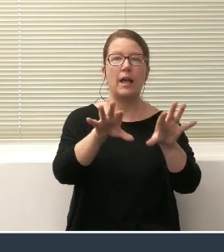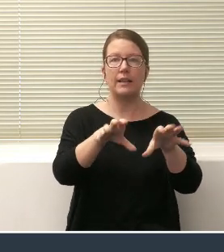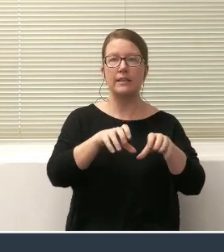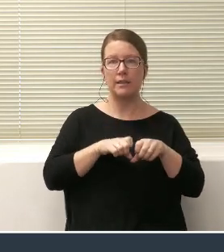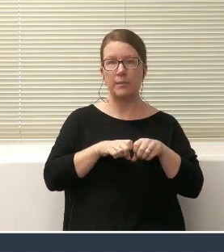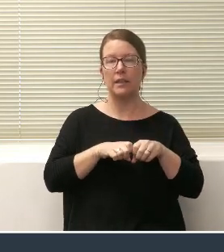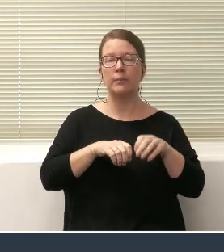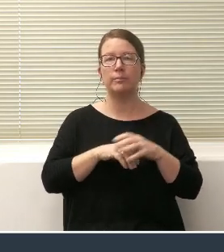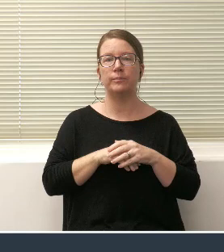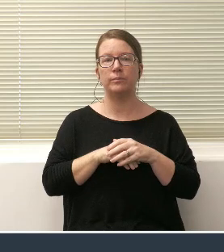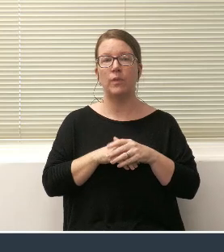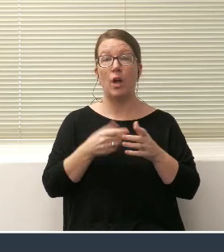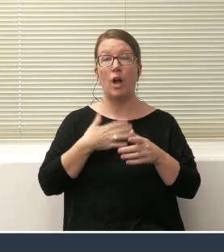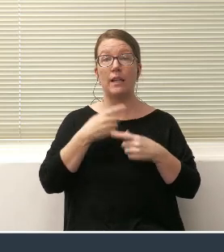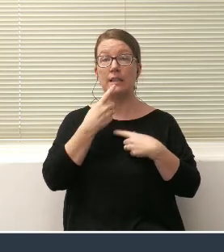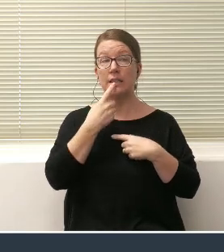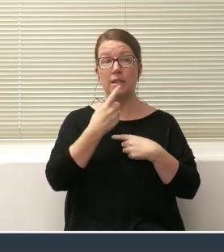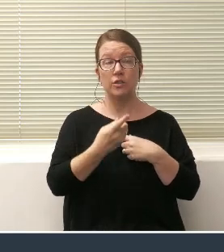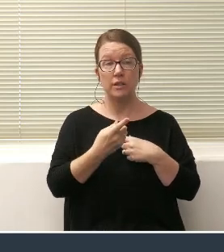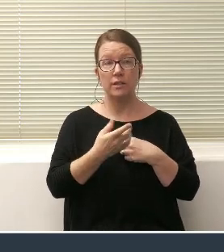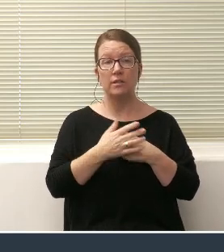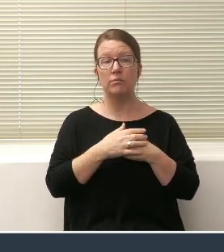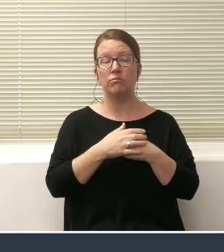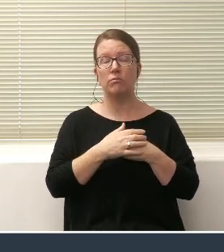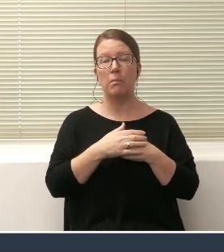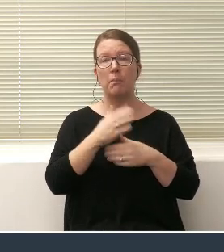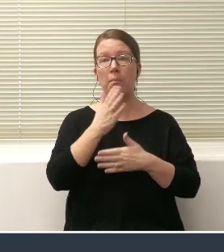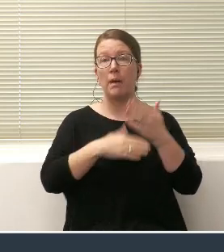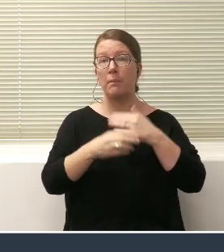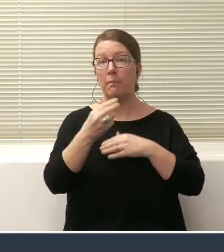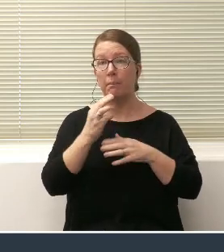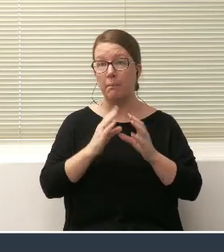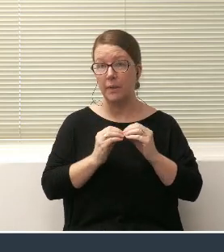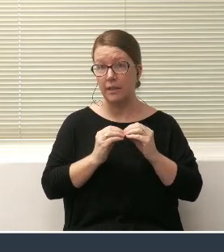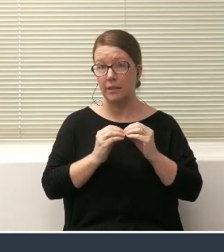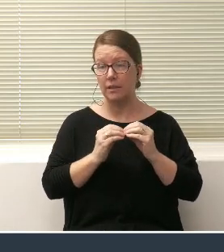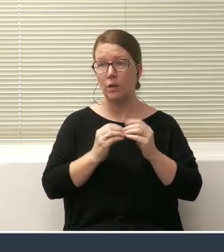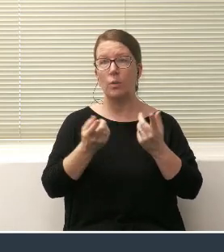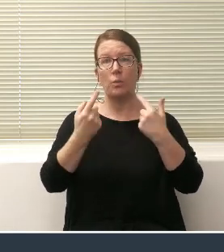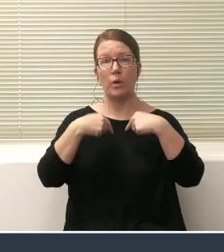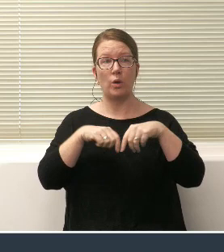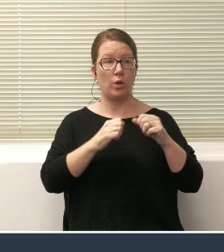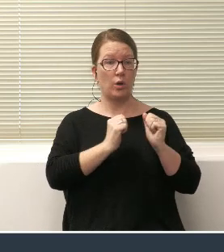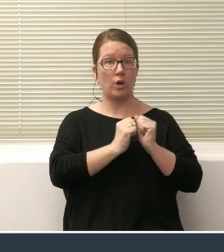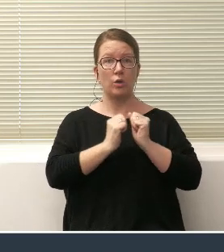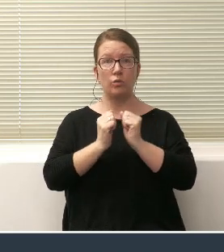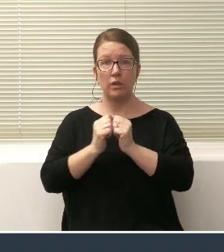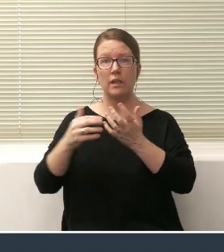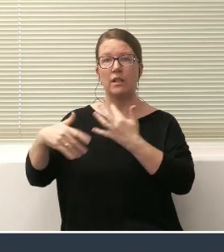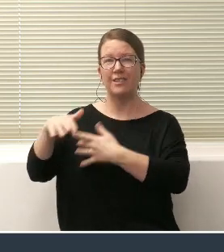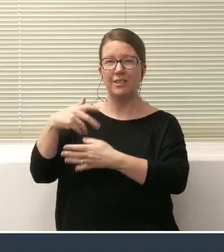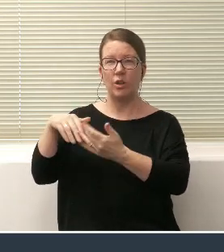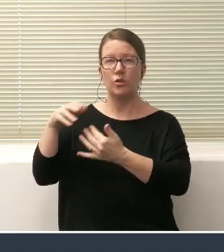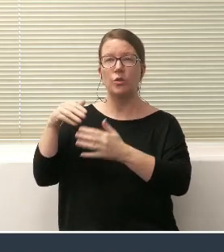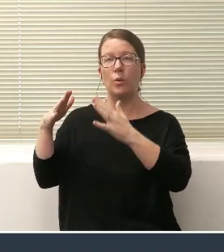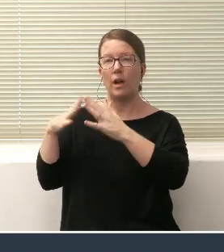priorities. I'd like to suggest that part B is that we are agreeing to the divestment of